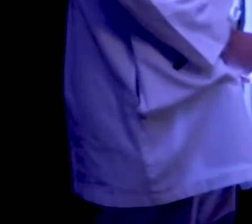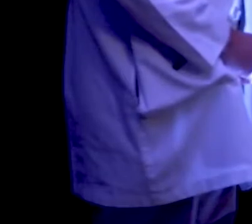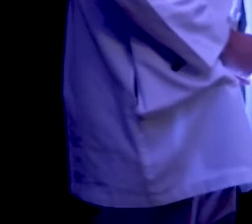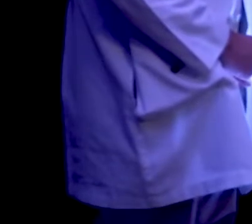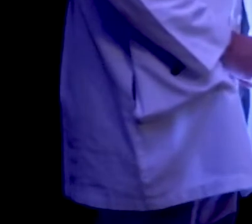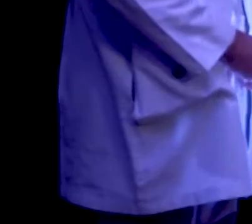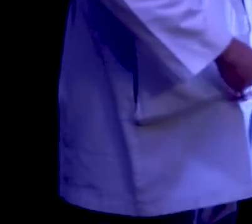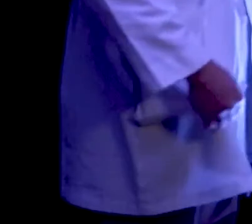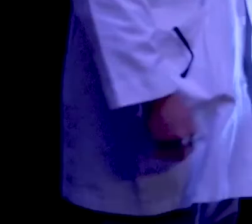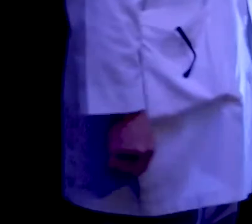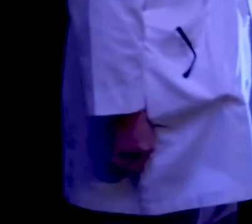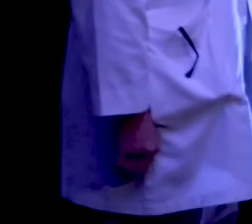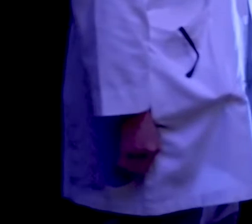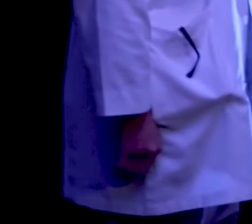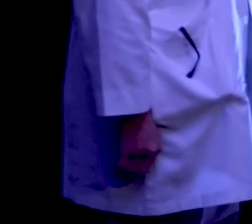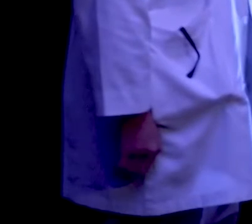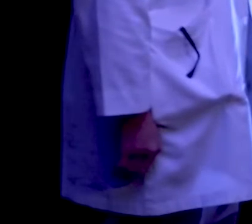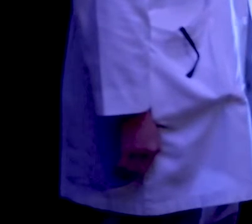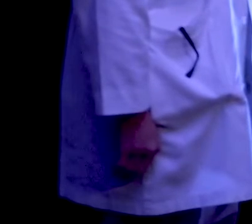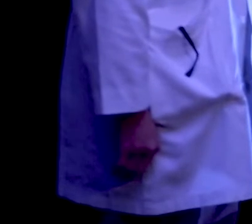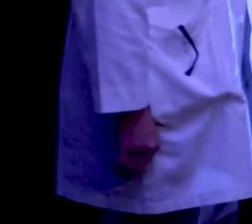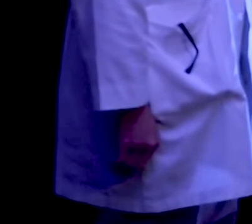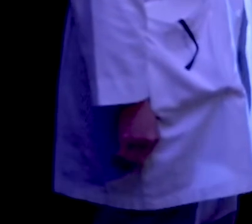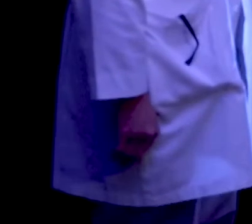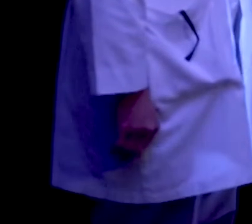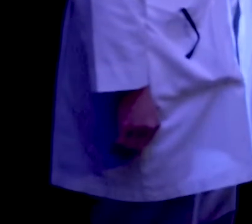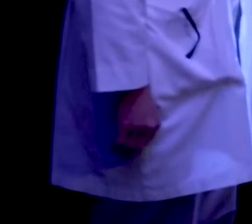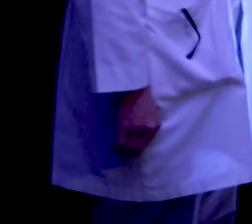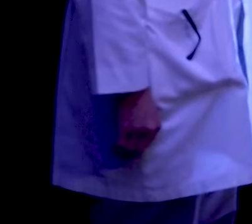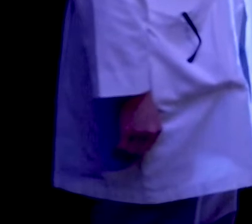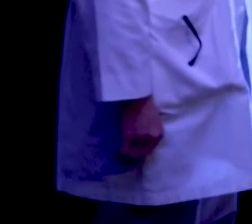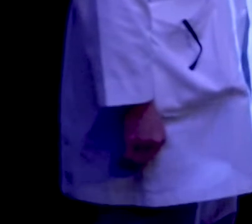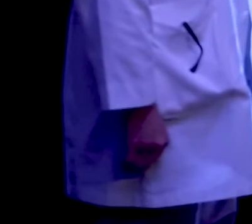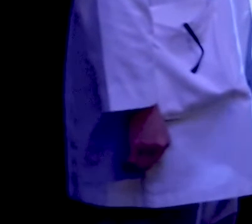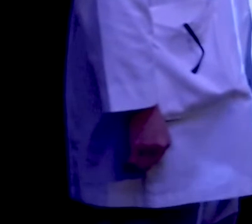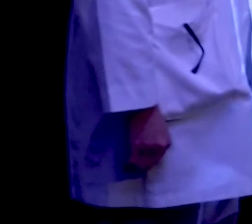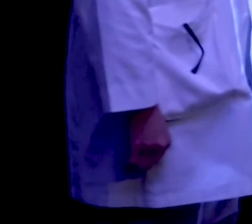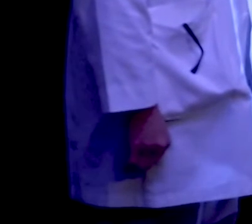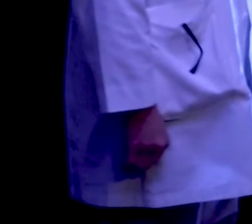Now we talk. There's our breath. We take a deep breath.